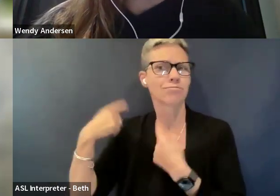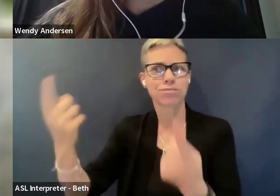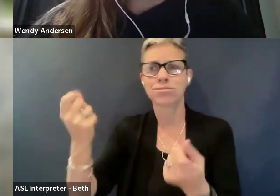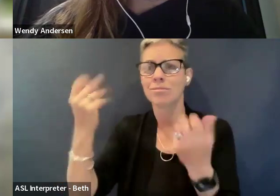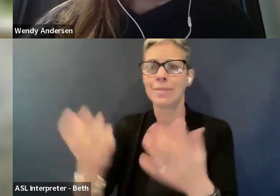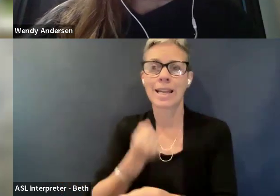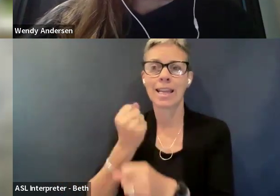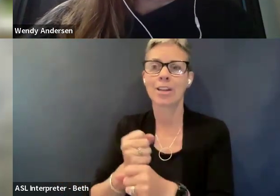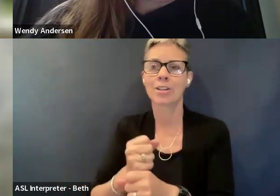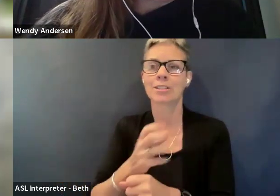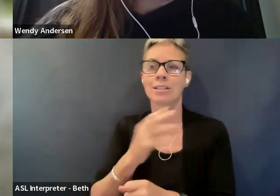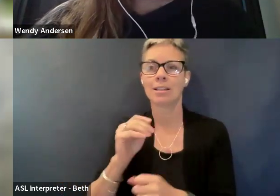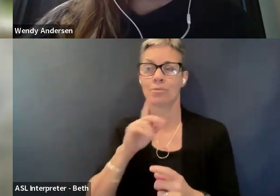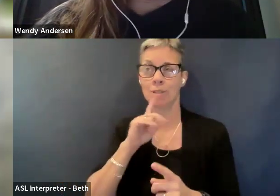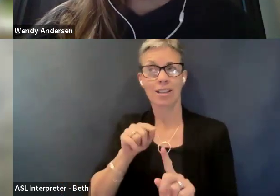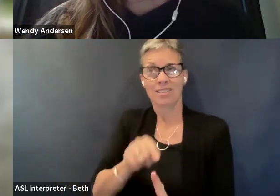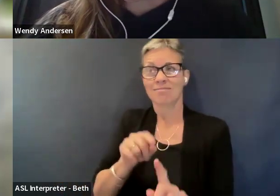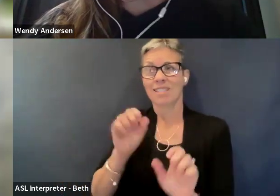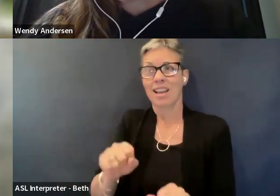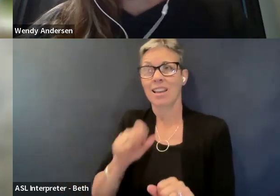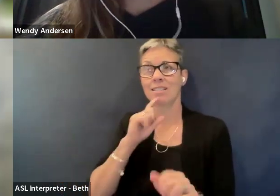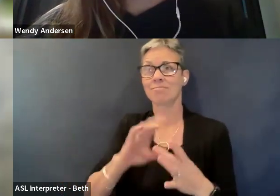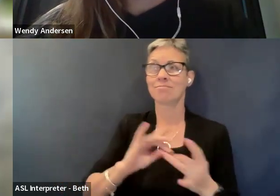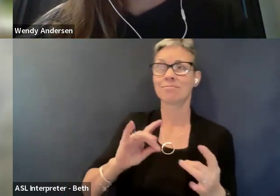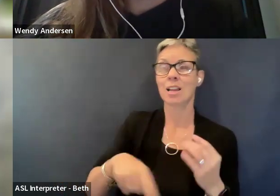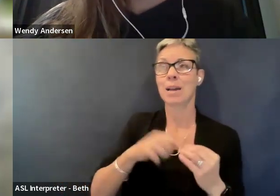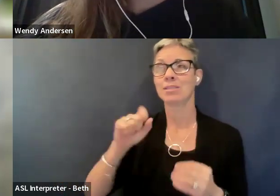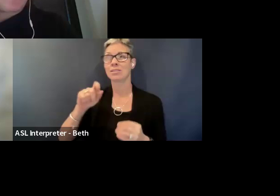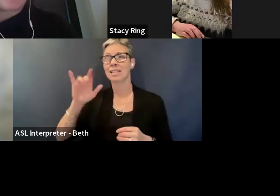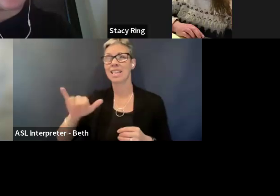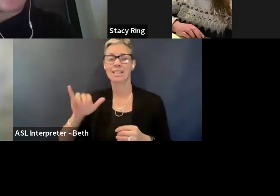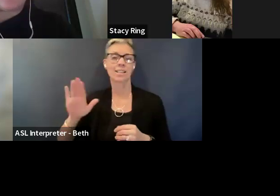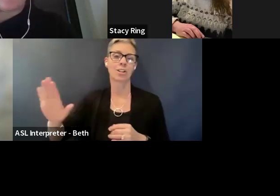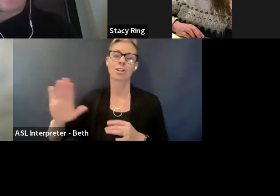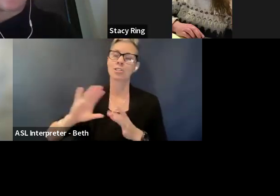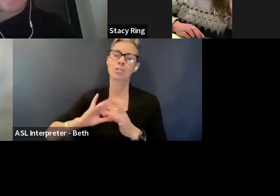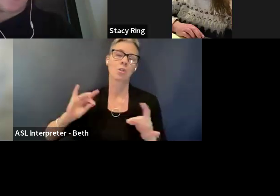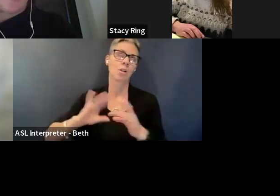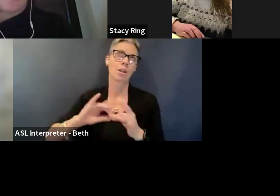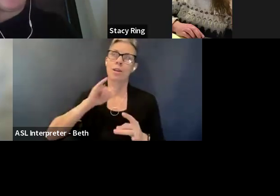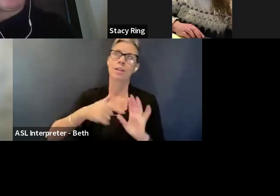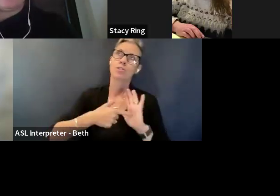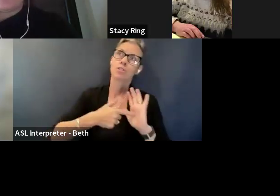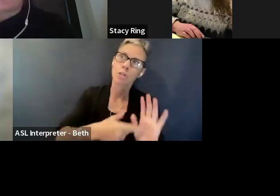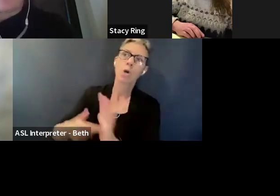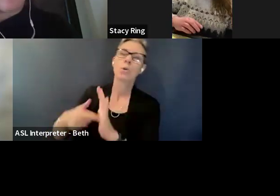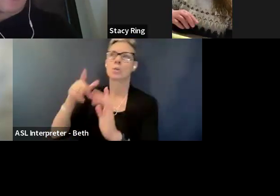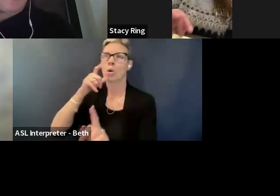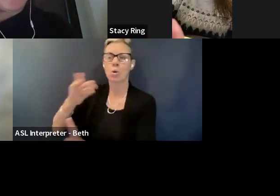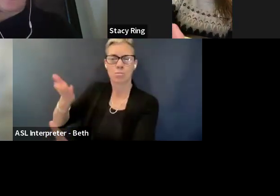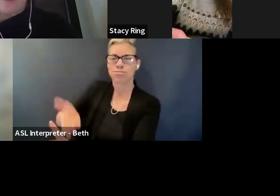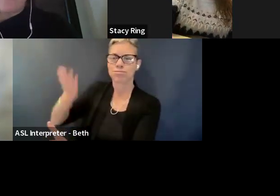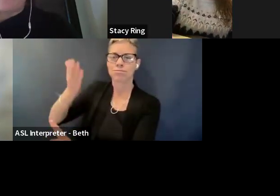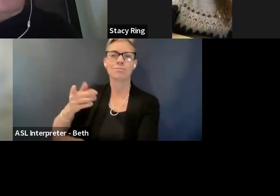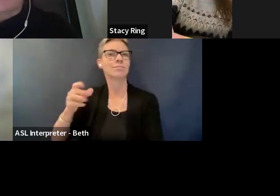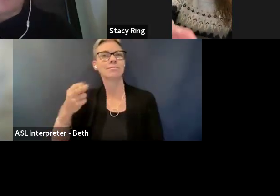And the only thing I can really say about Stacy, I adore her, but her story tells who she is, and that she's not